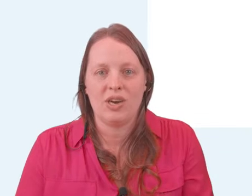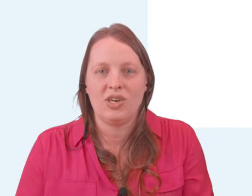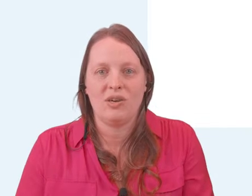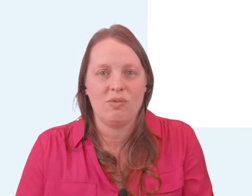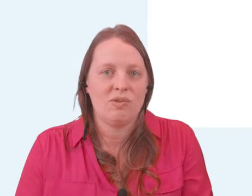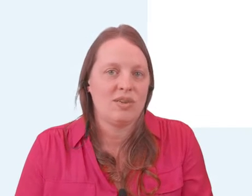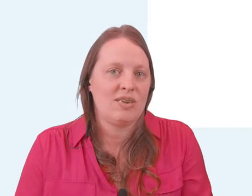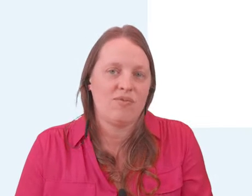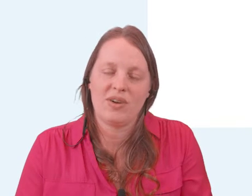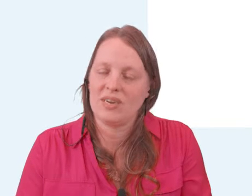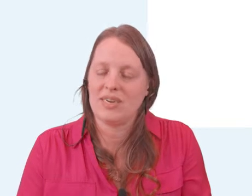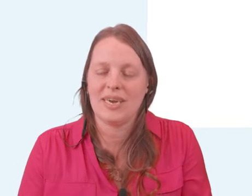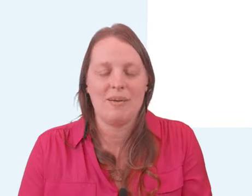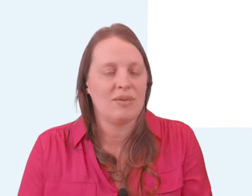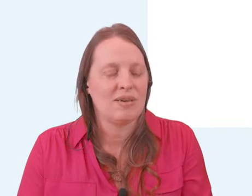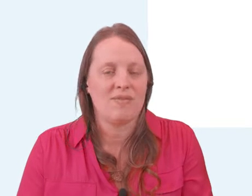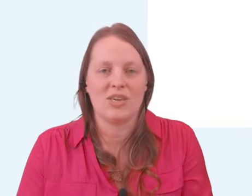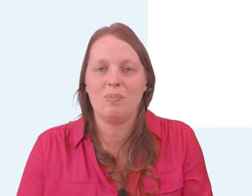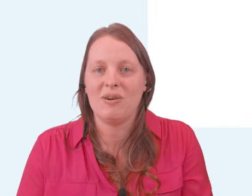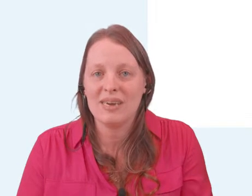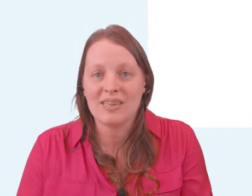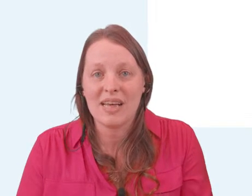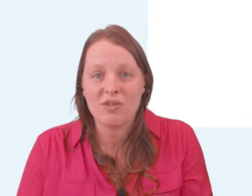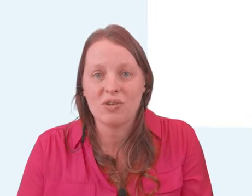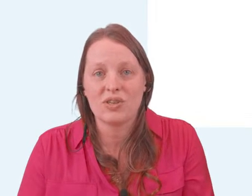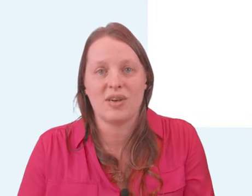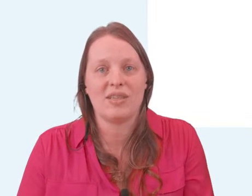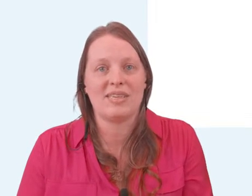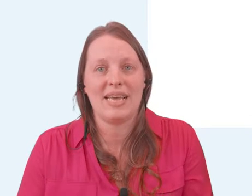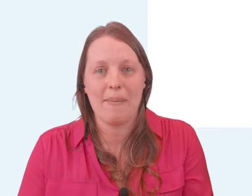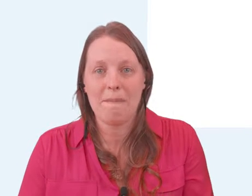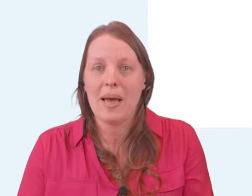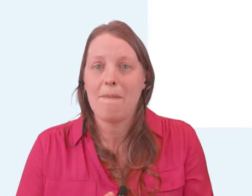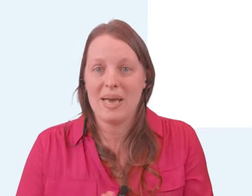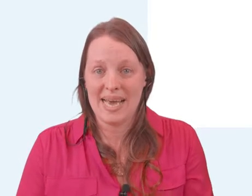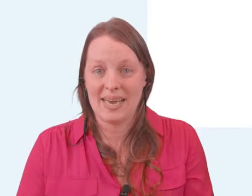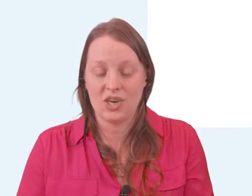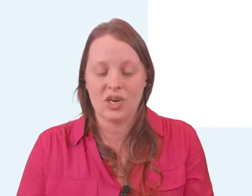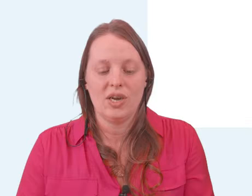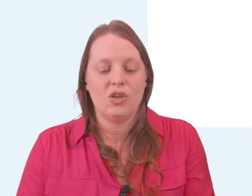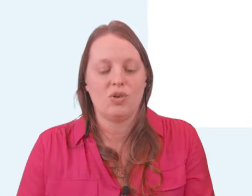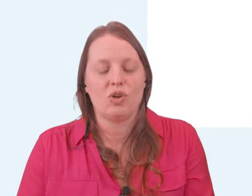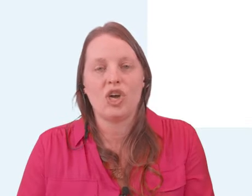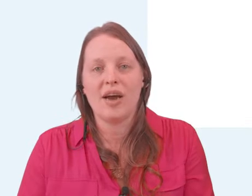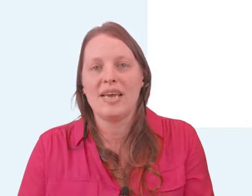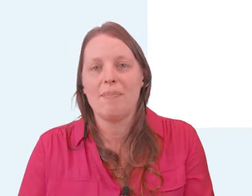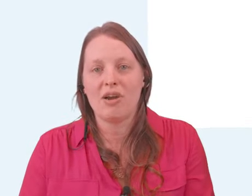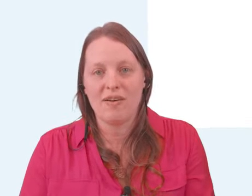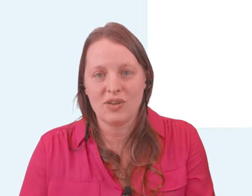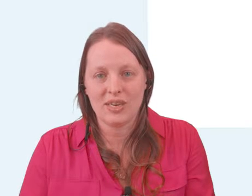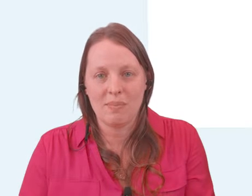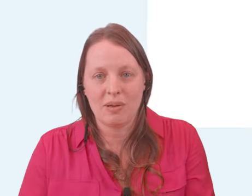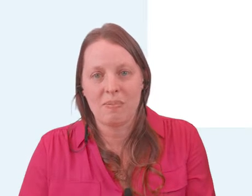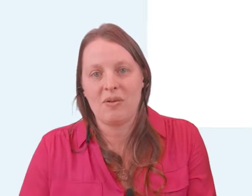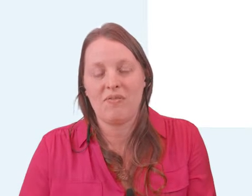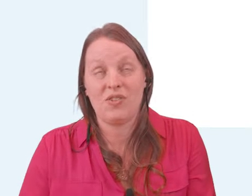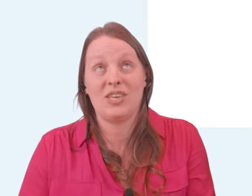everyone watching who is at different types of experience levels is on the same page. So we're talking about